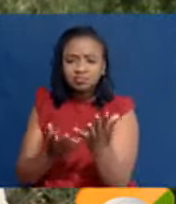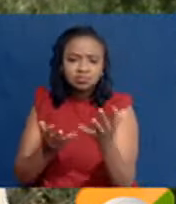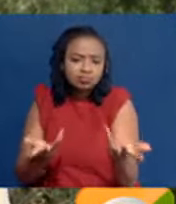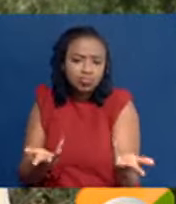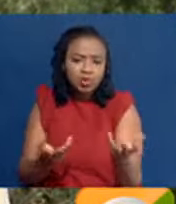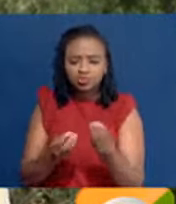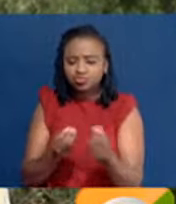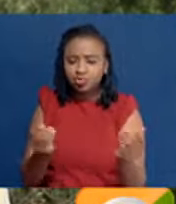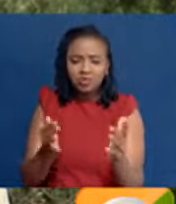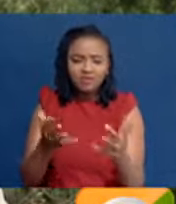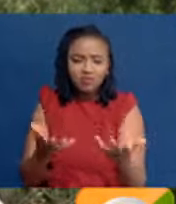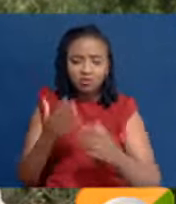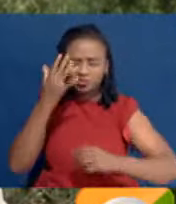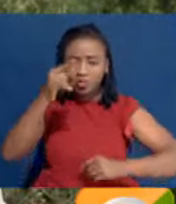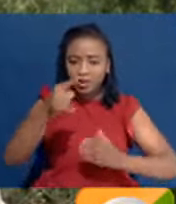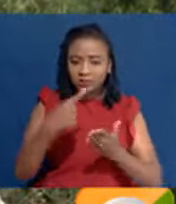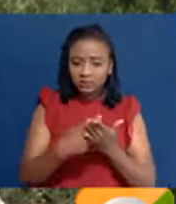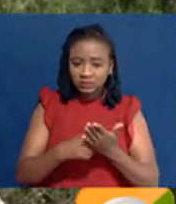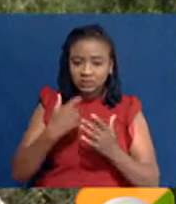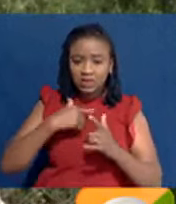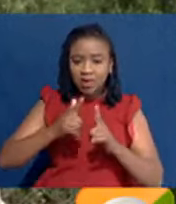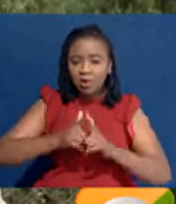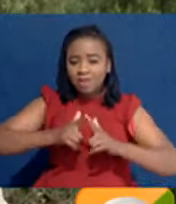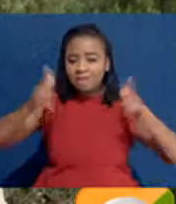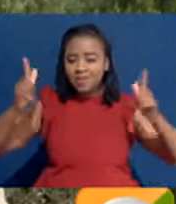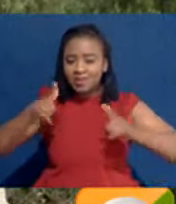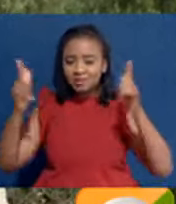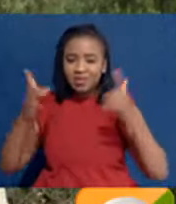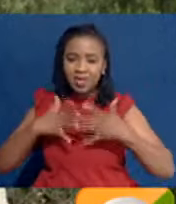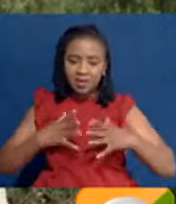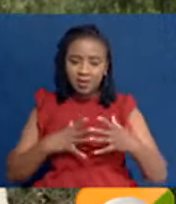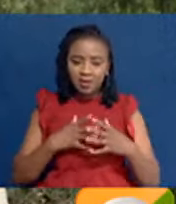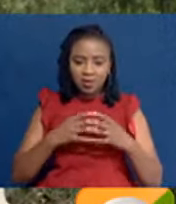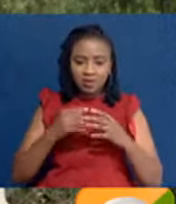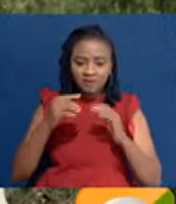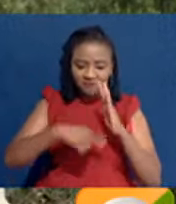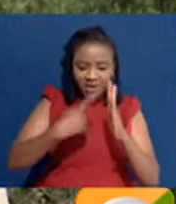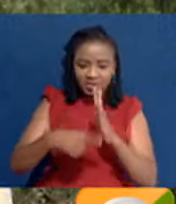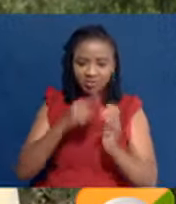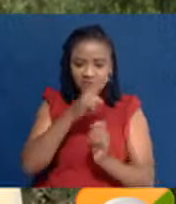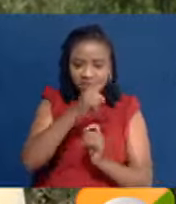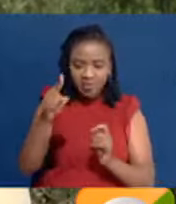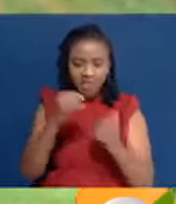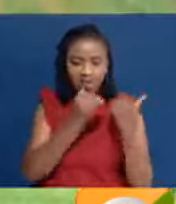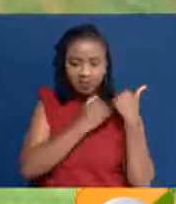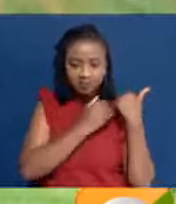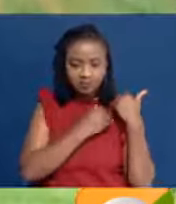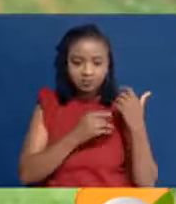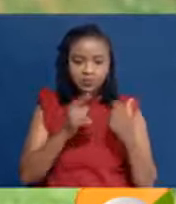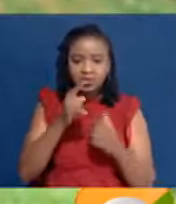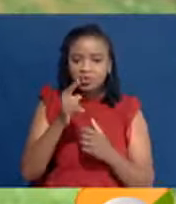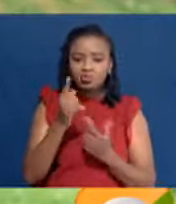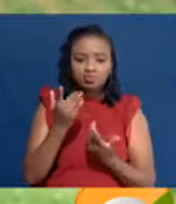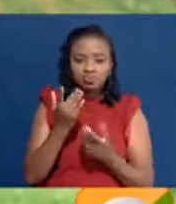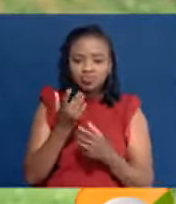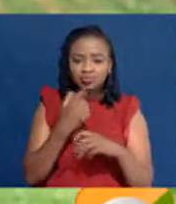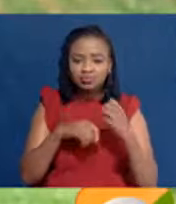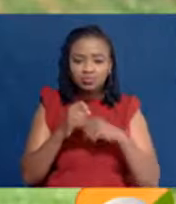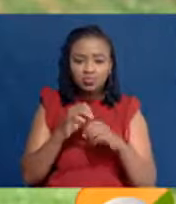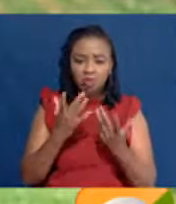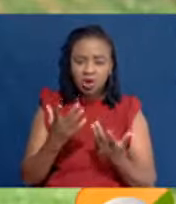talked about big emitters being held accountable. How do we ensure that those are not missed moments? Well, there needs to be